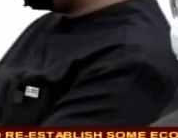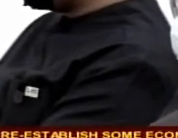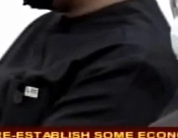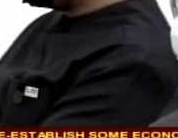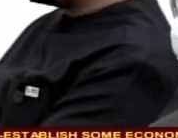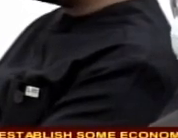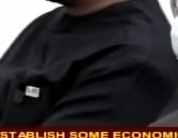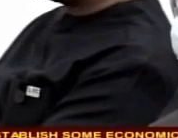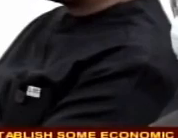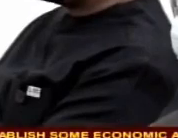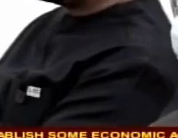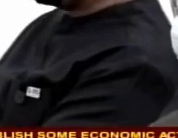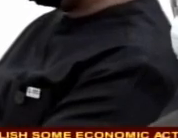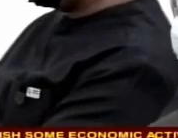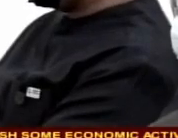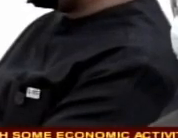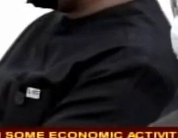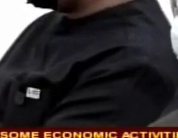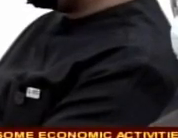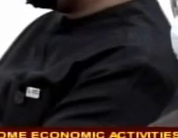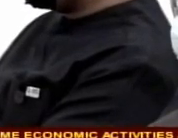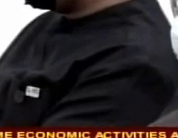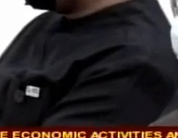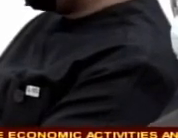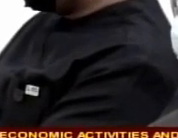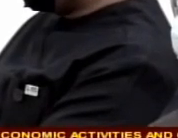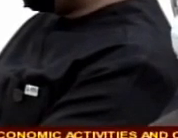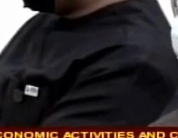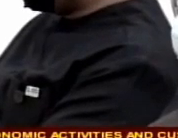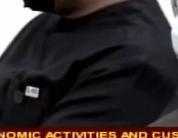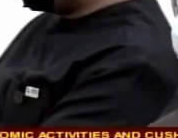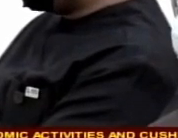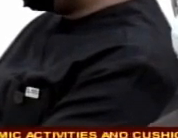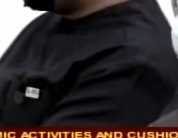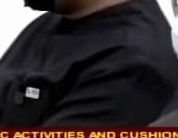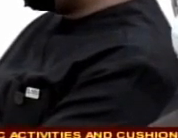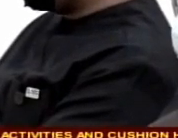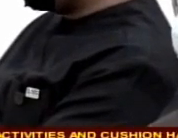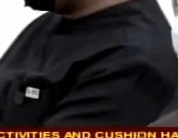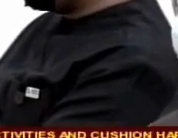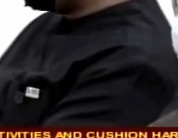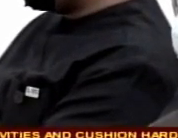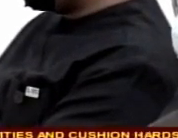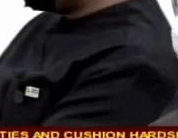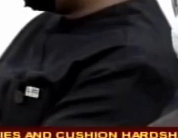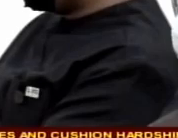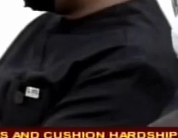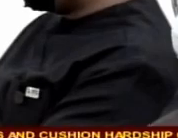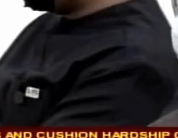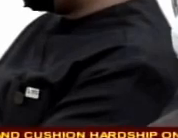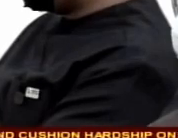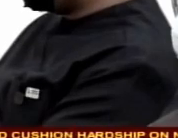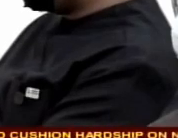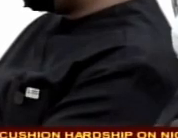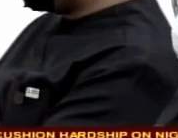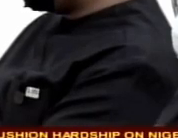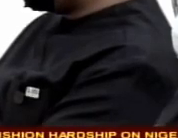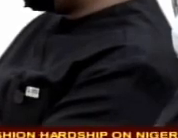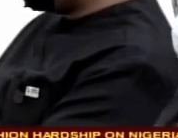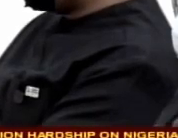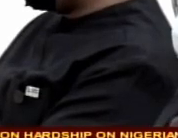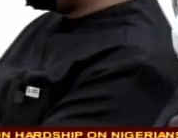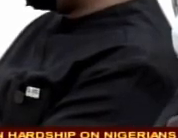out, and it's a sum of 35,000 naira. And the last time I checked, you said testing is